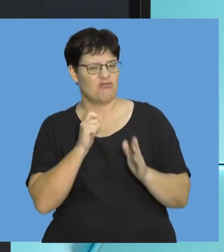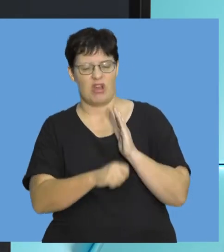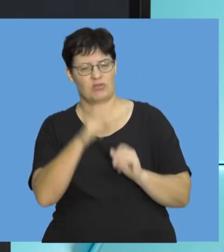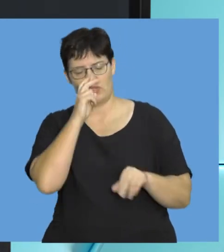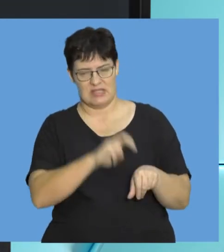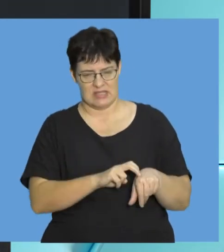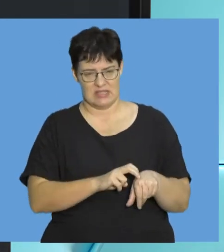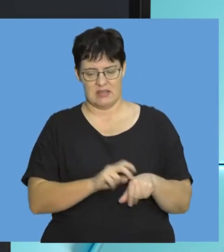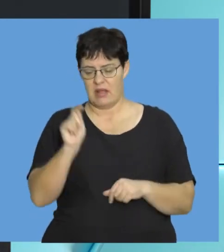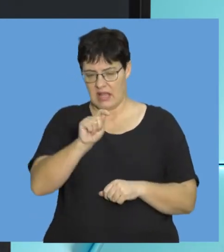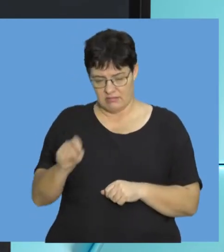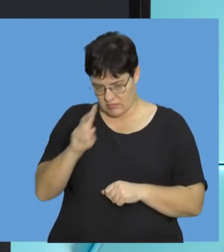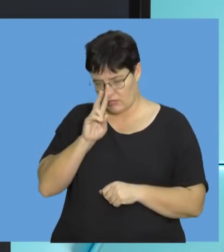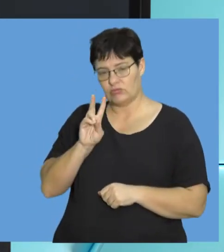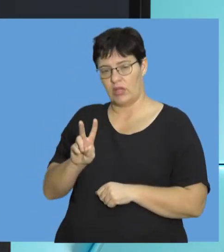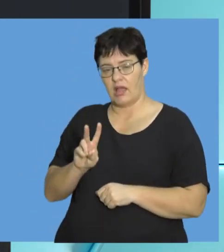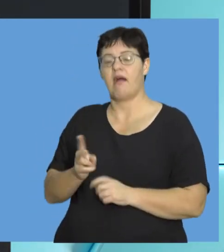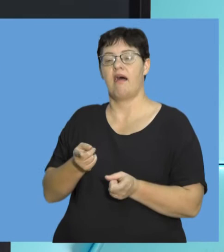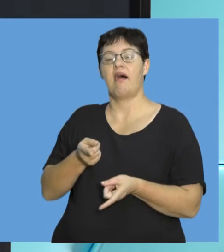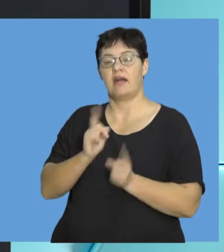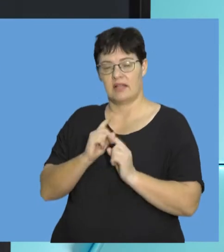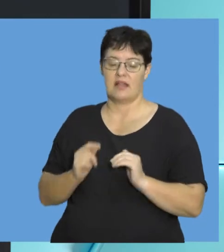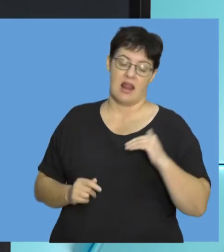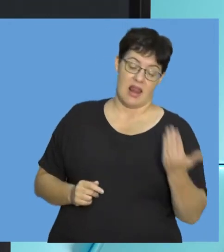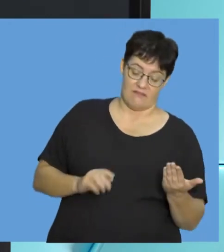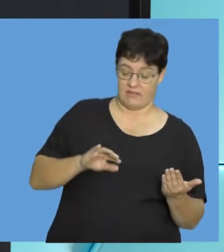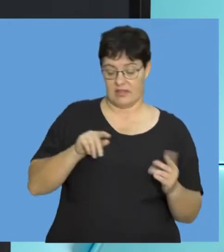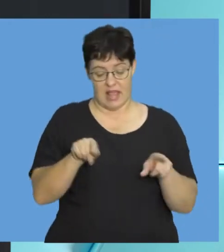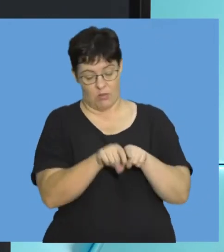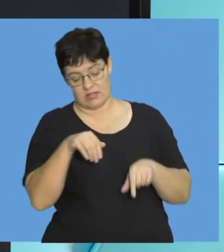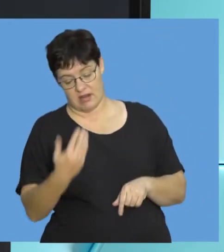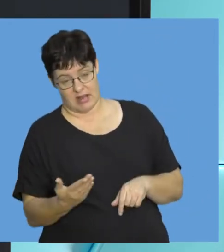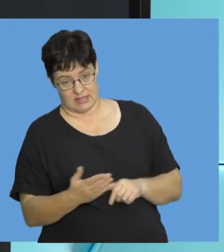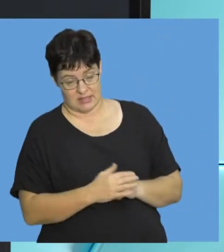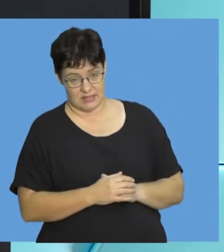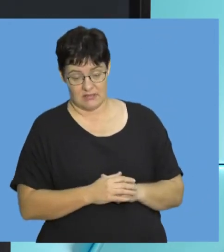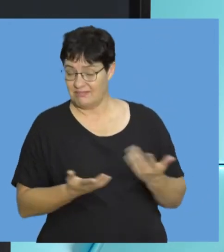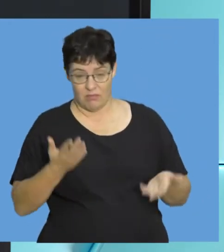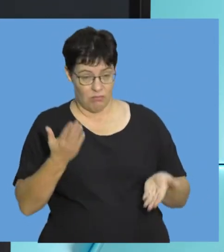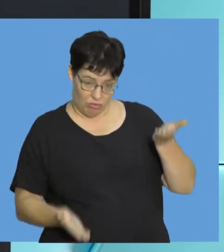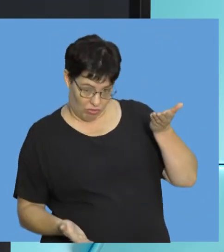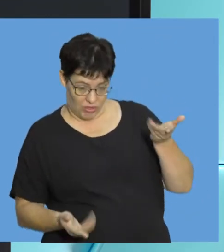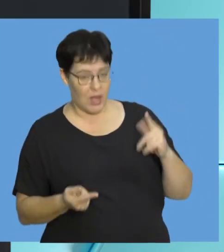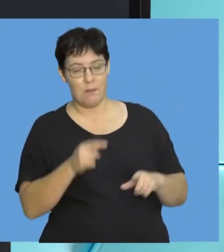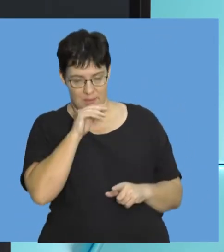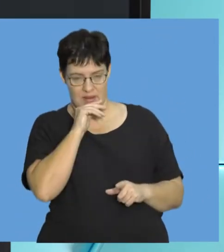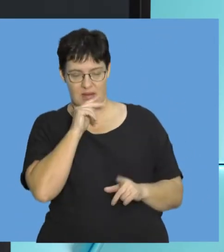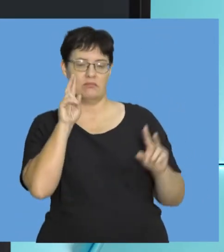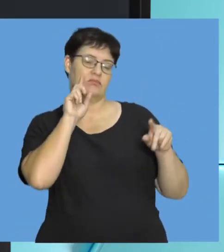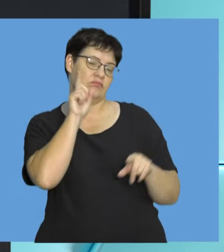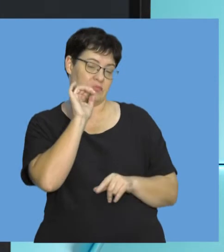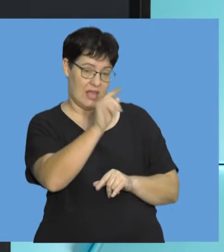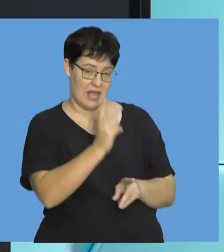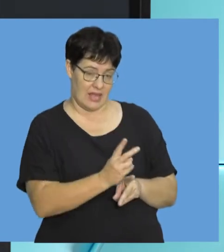No, just press the calculator and check that it gives you left-hand side equal to right-hand side. If it does not, just go back and recheck